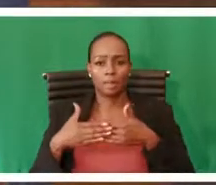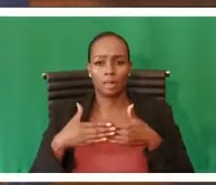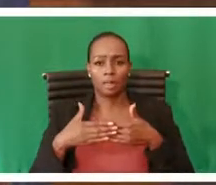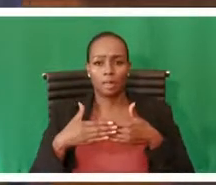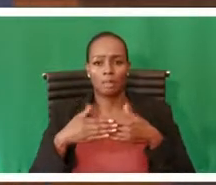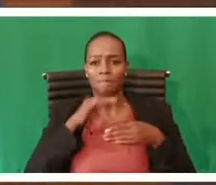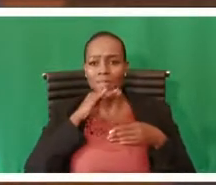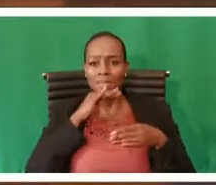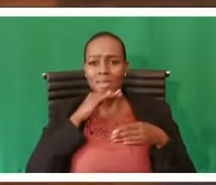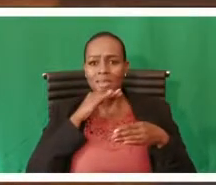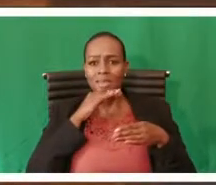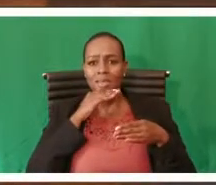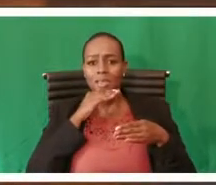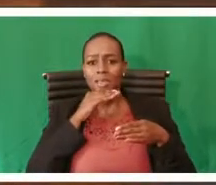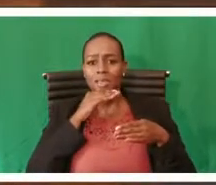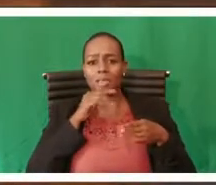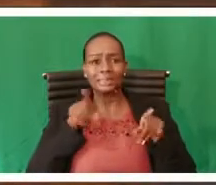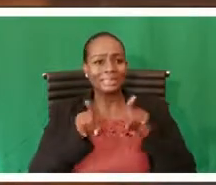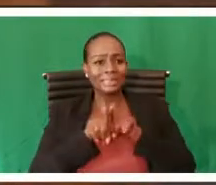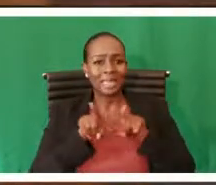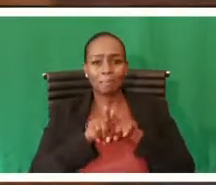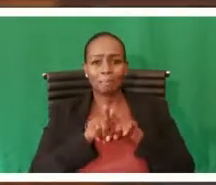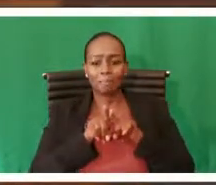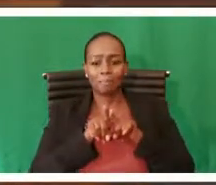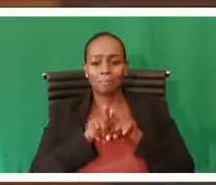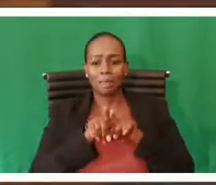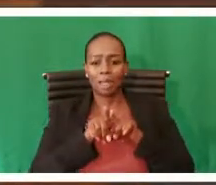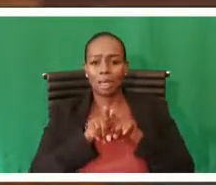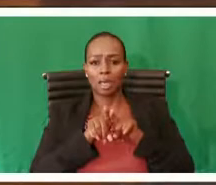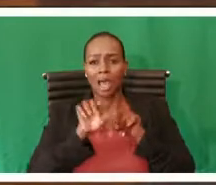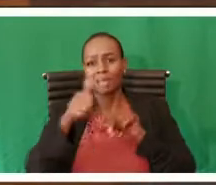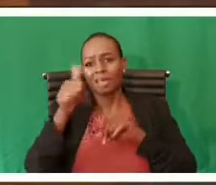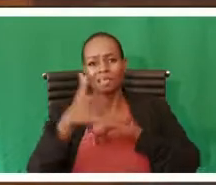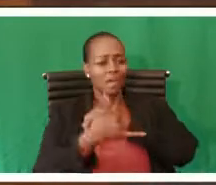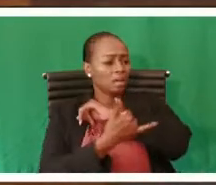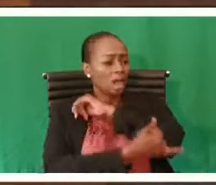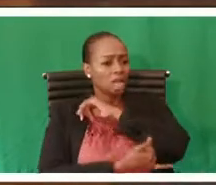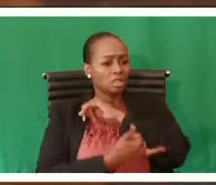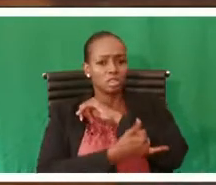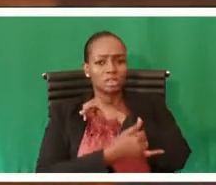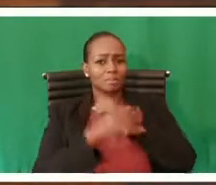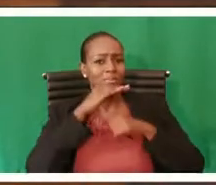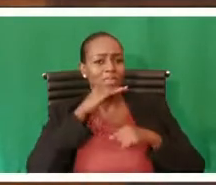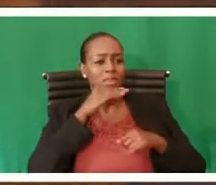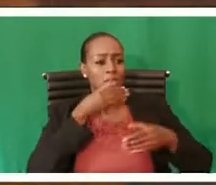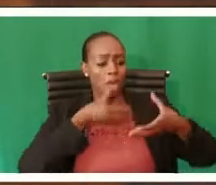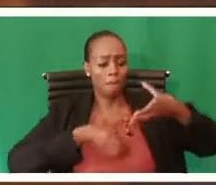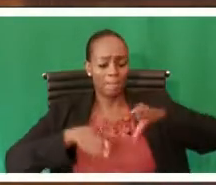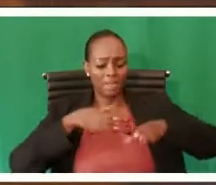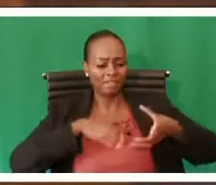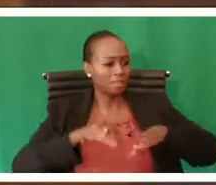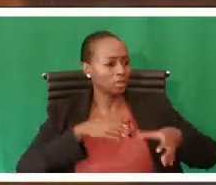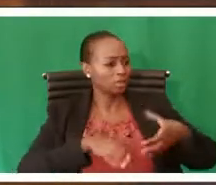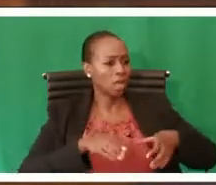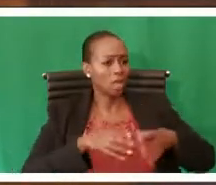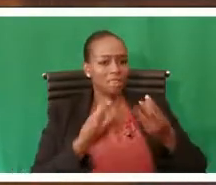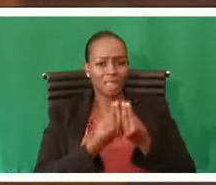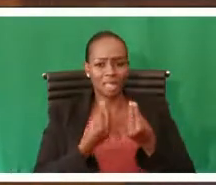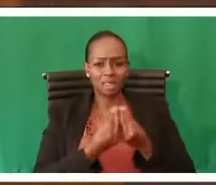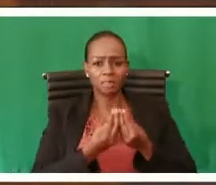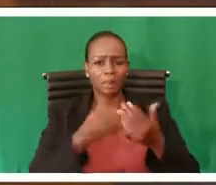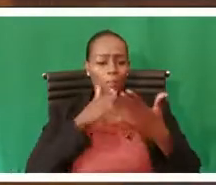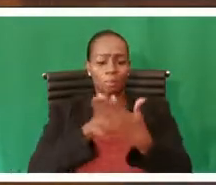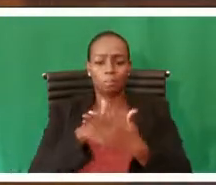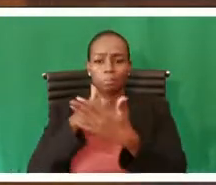borders from where we get material in some instances, which is not manufactured in the country. So that has got